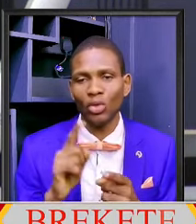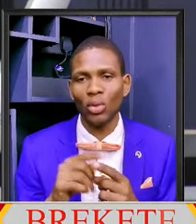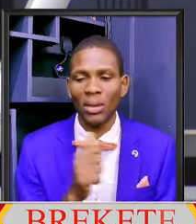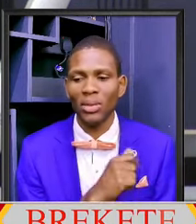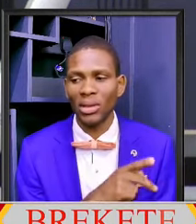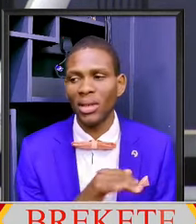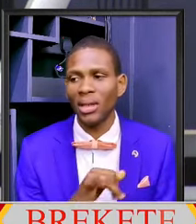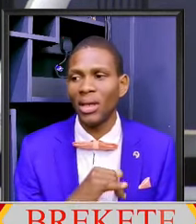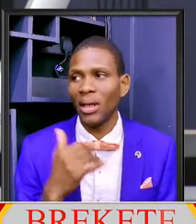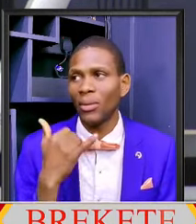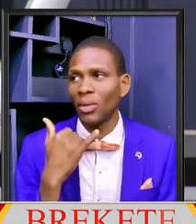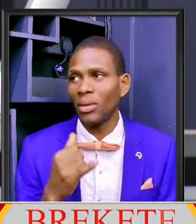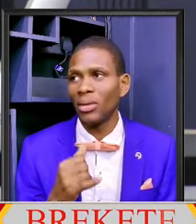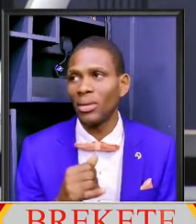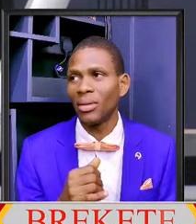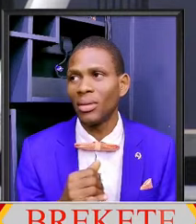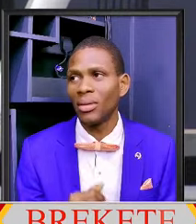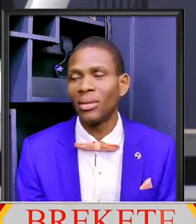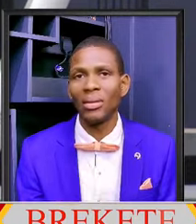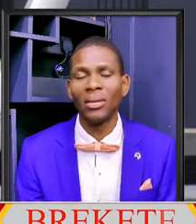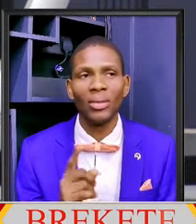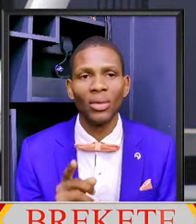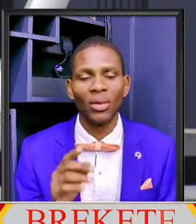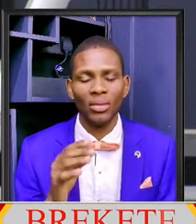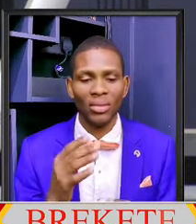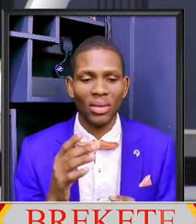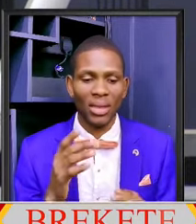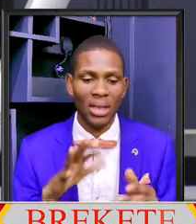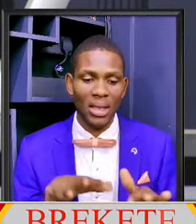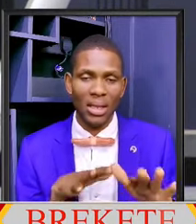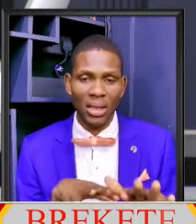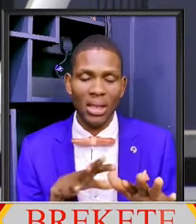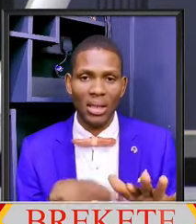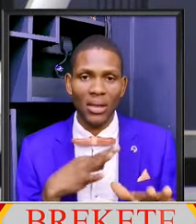I did call one tailor for Kaduna.